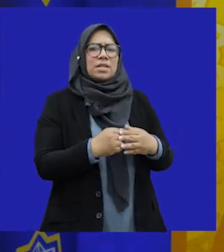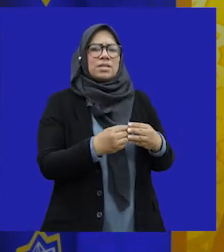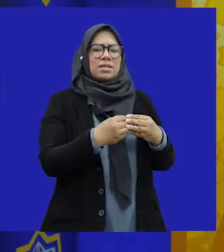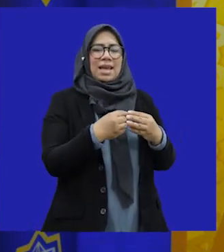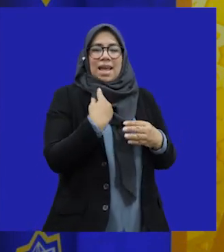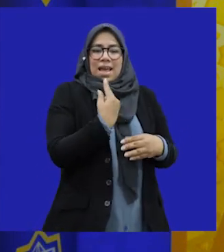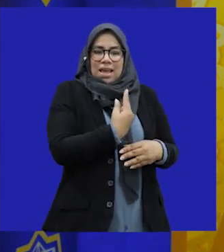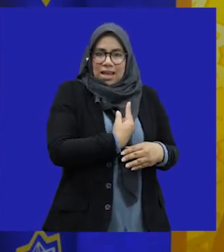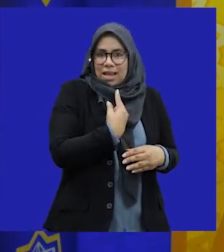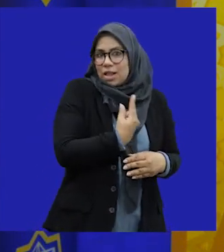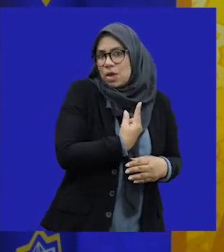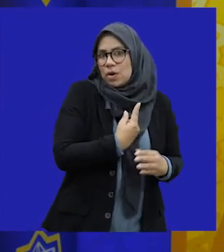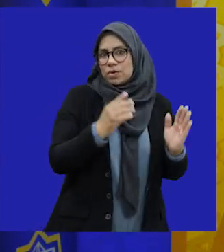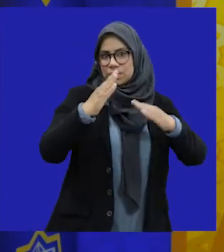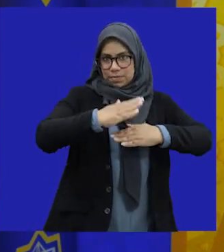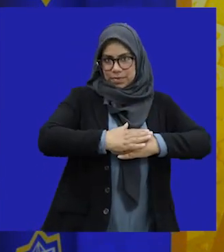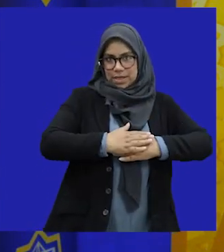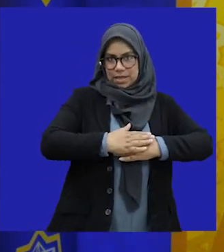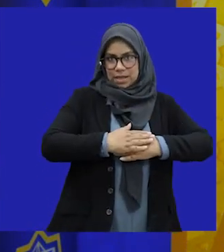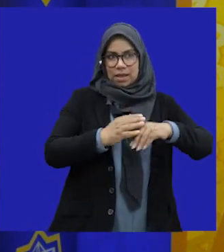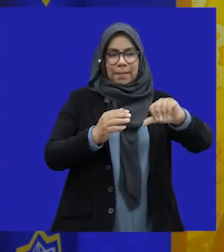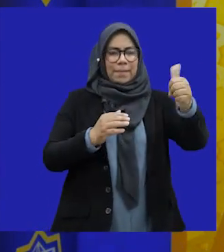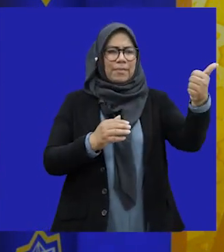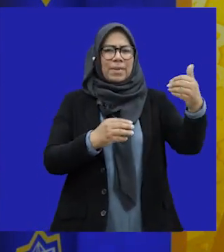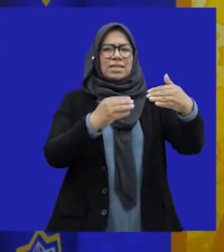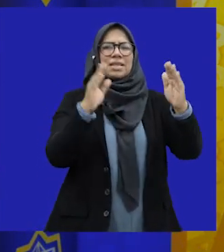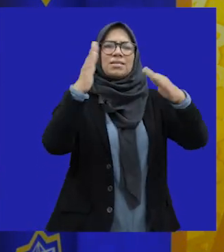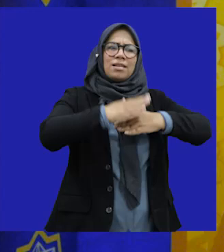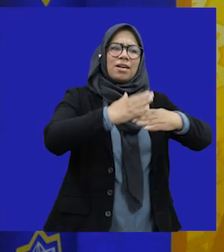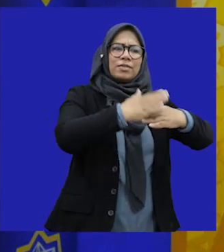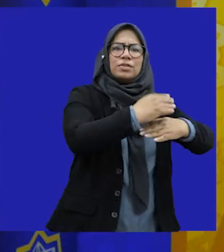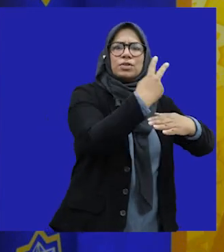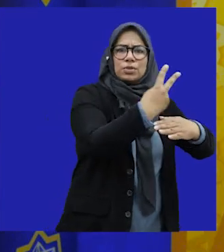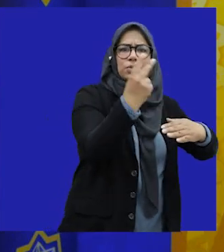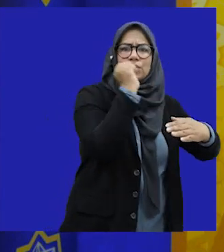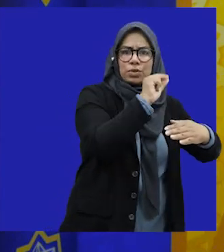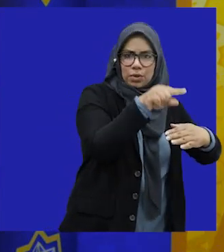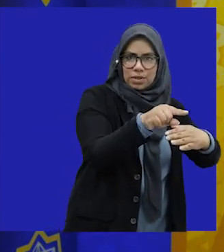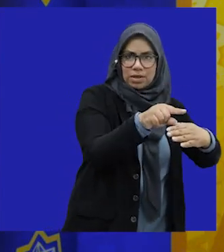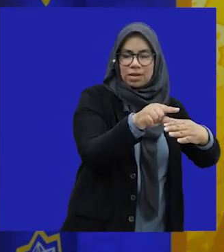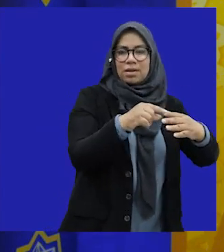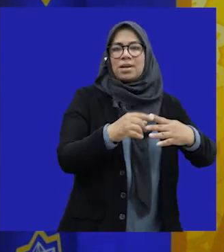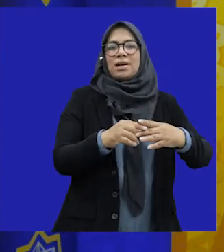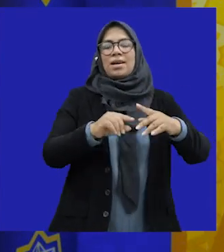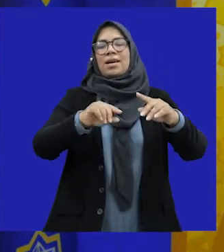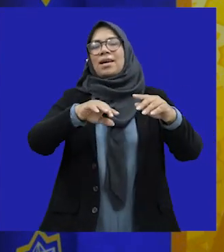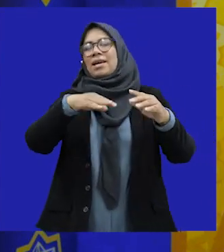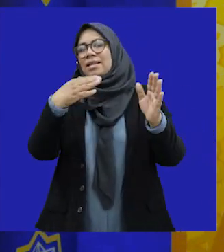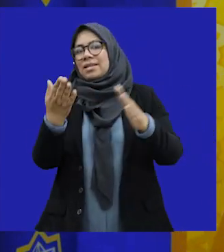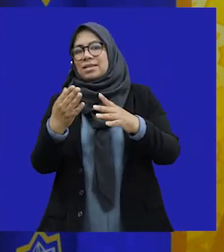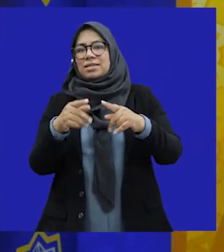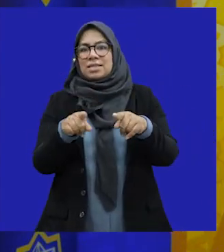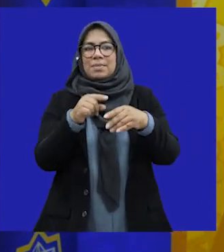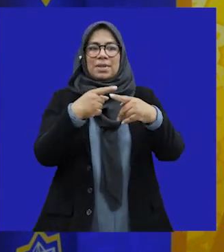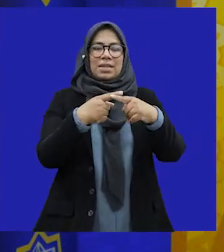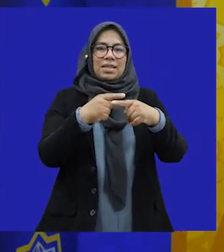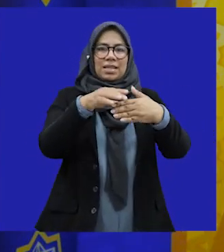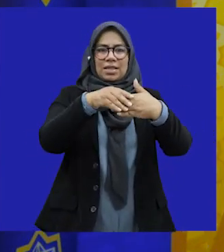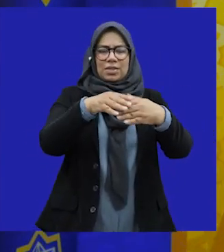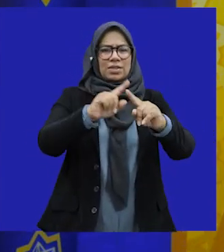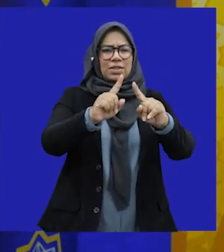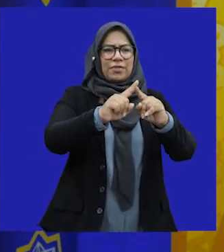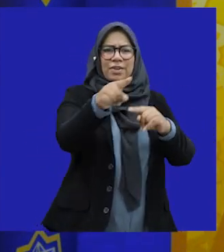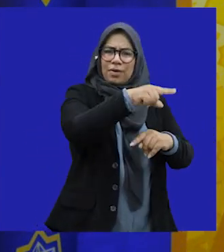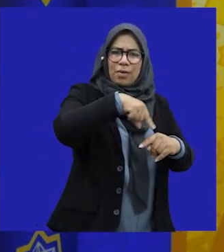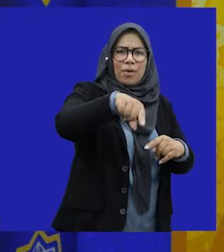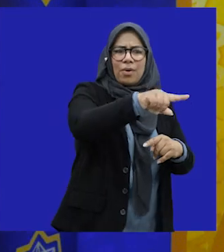to be prayed alone, not in congregation. The other prayers, voluntary prayers, that are related to